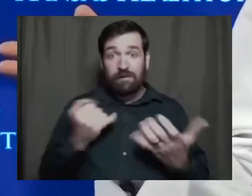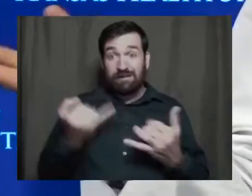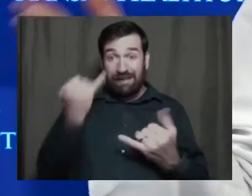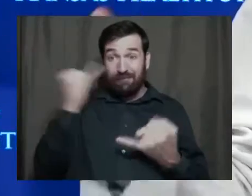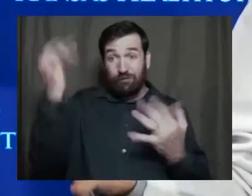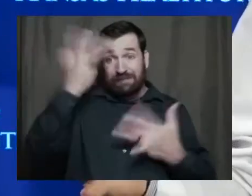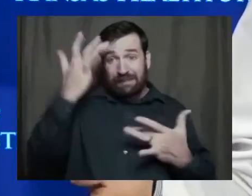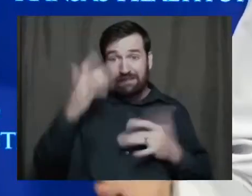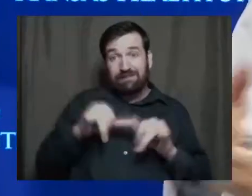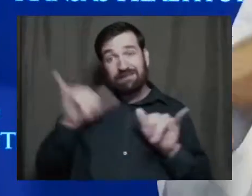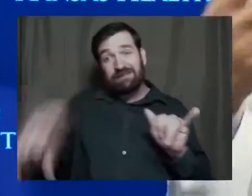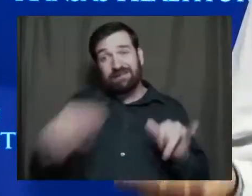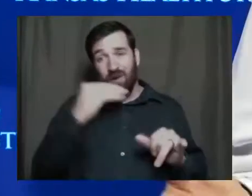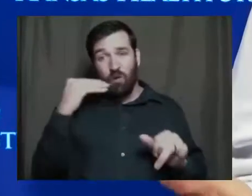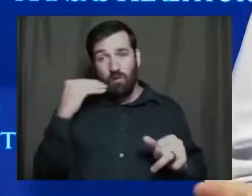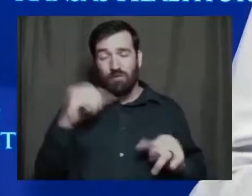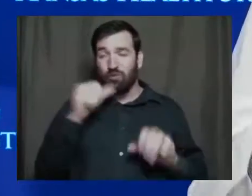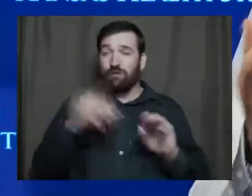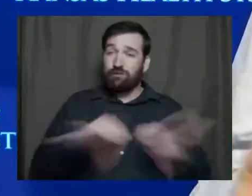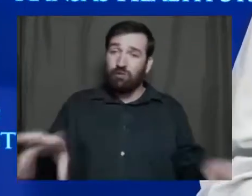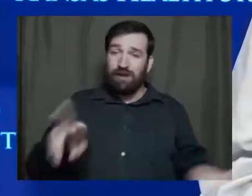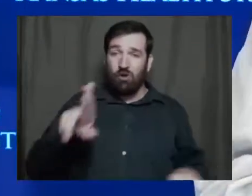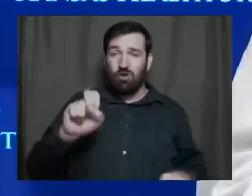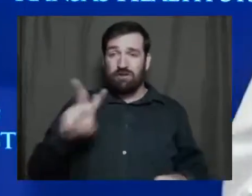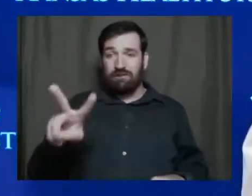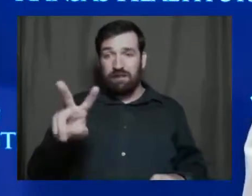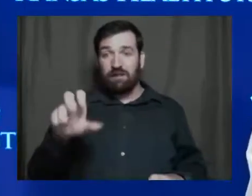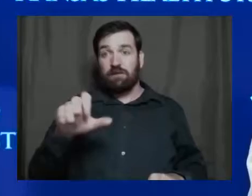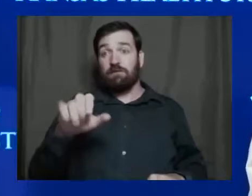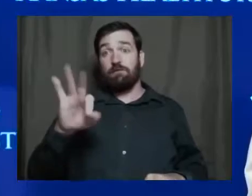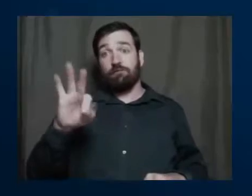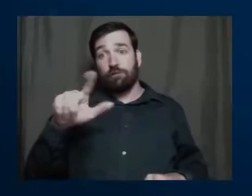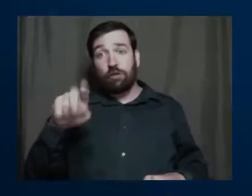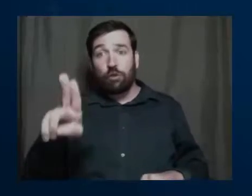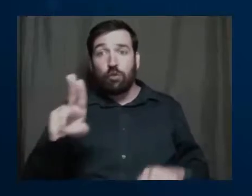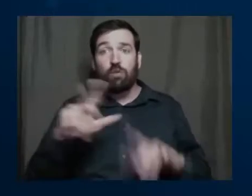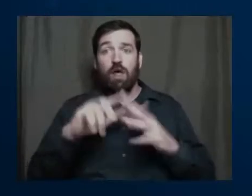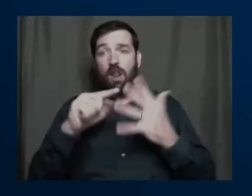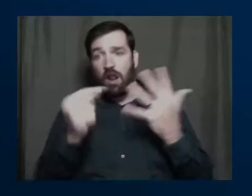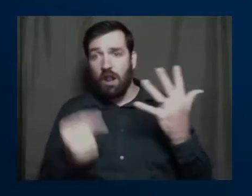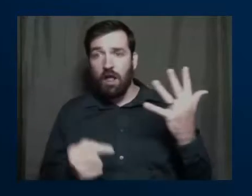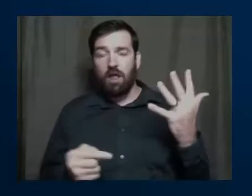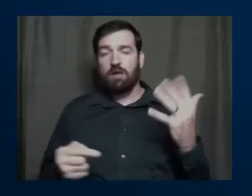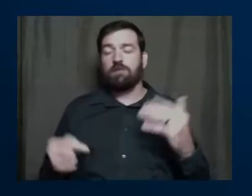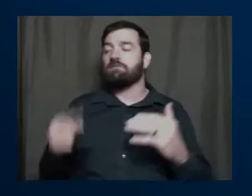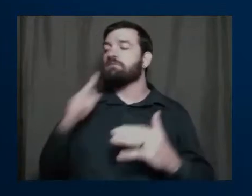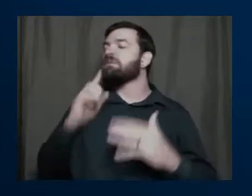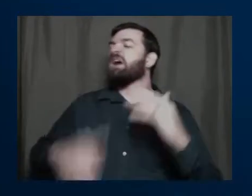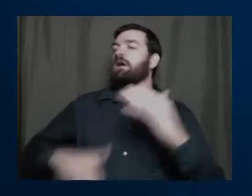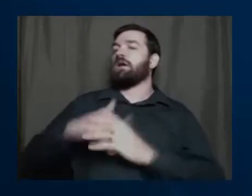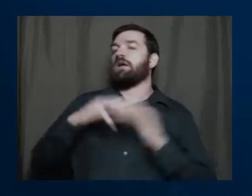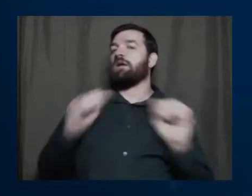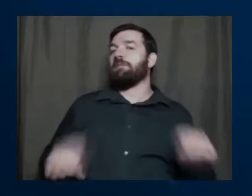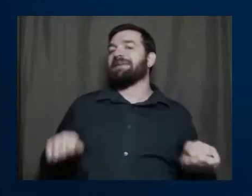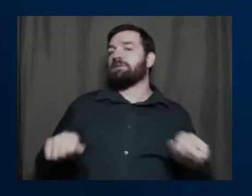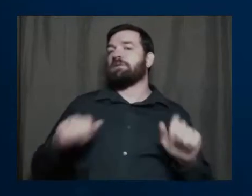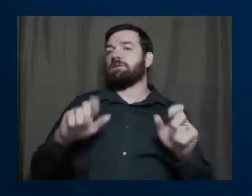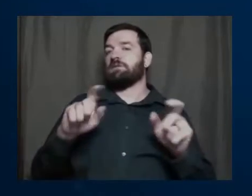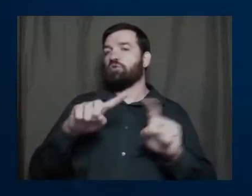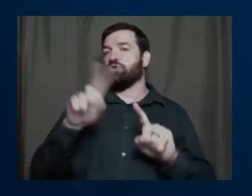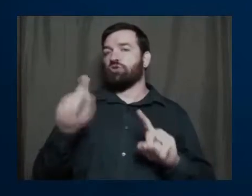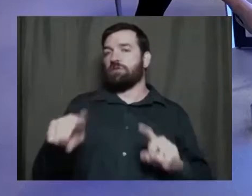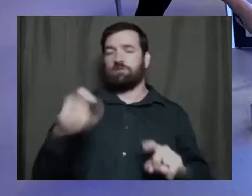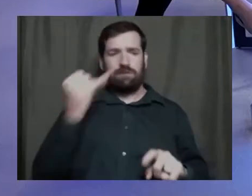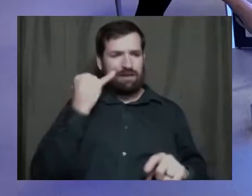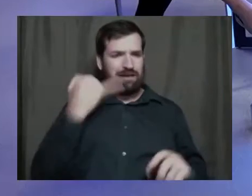spread RSV and you don't spread all the other parainfluenza and the other things that are out there. This is a capacity question. Dr. Stites, Jay wants to know, if I have a heart attack